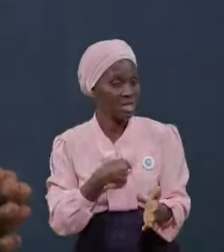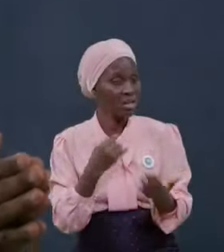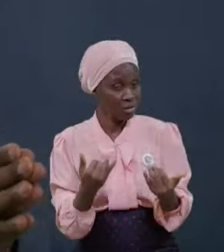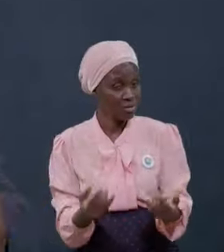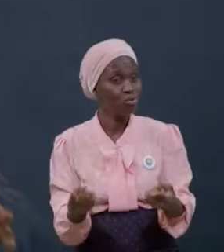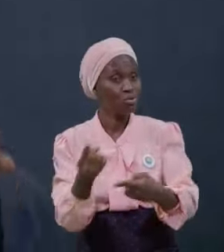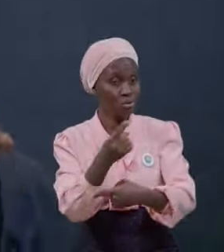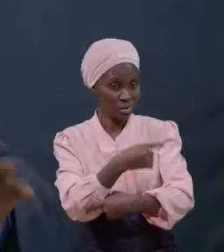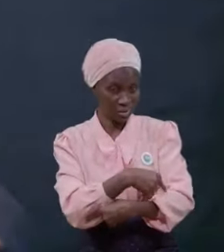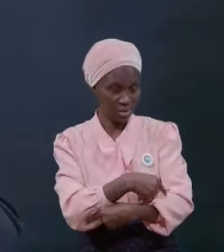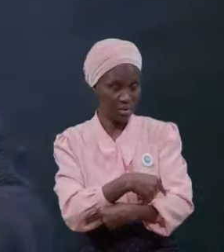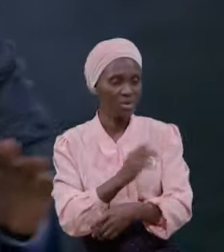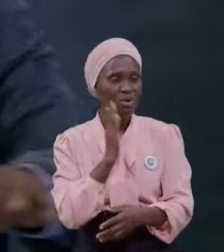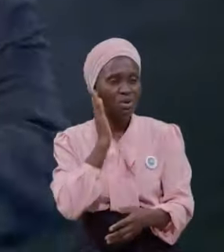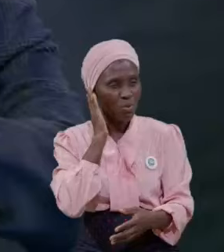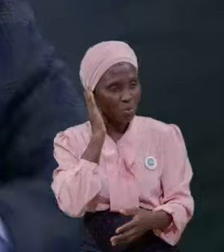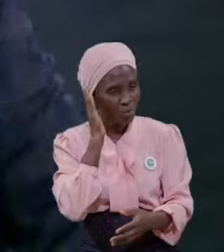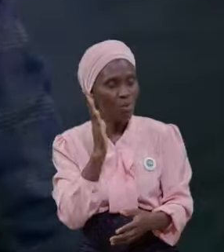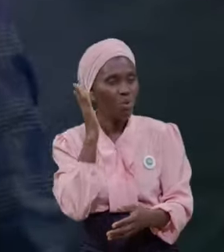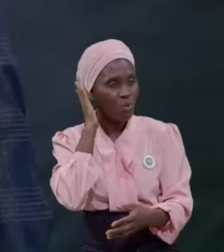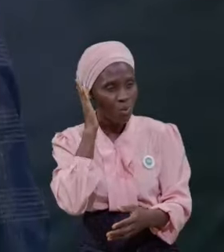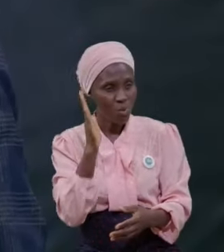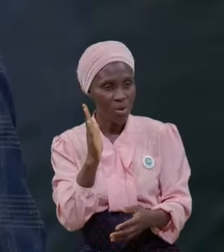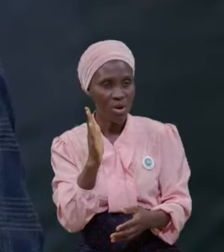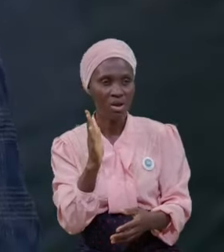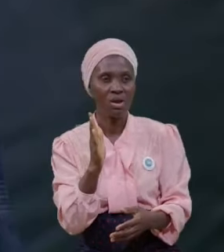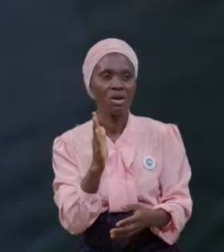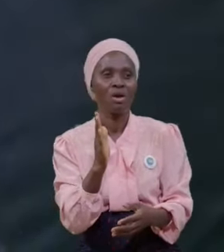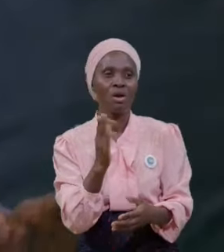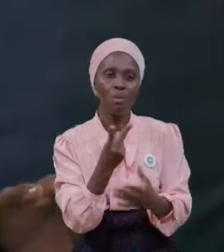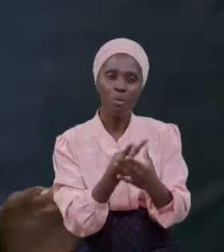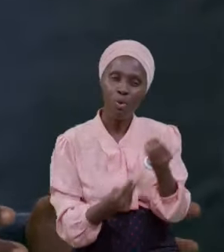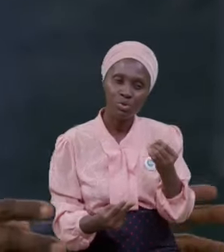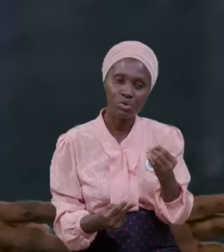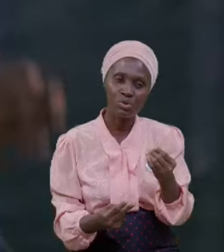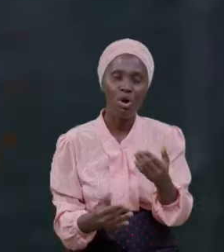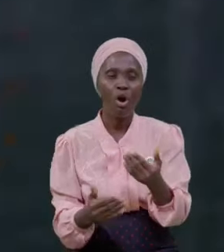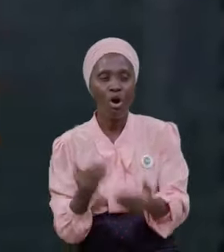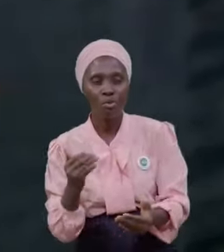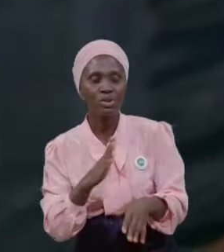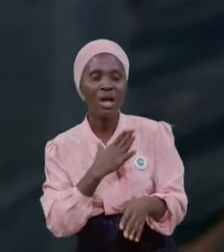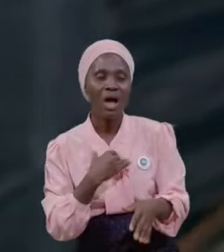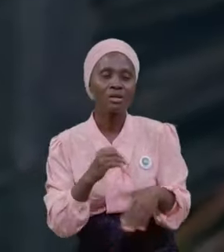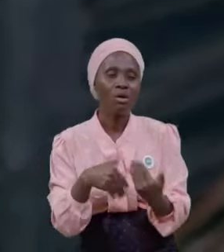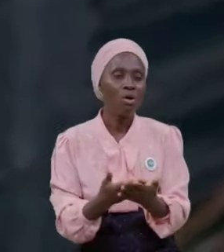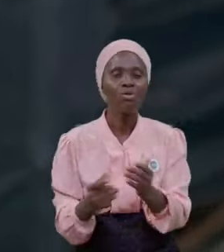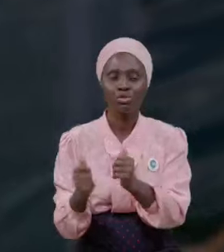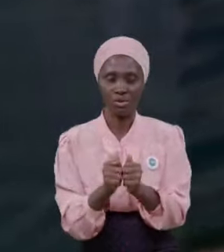both almost and altogether. Agrippa, my friend